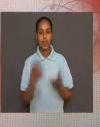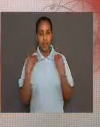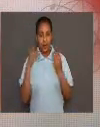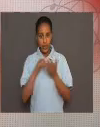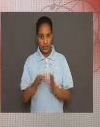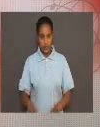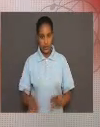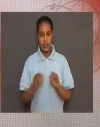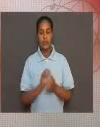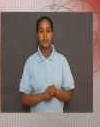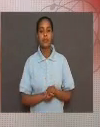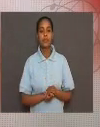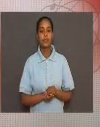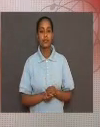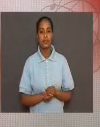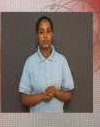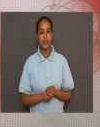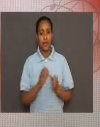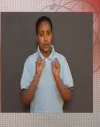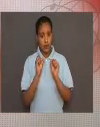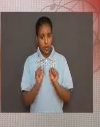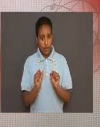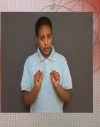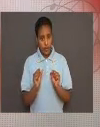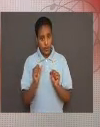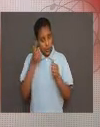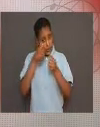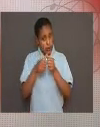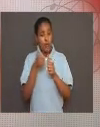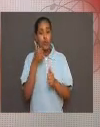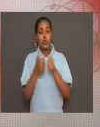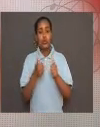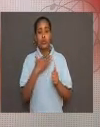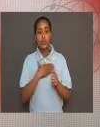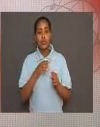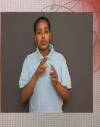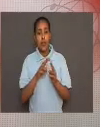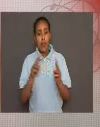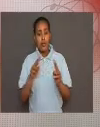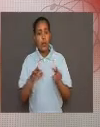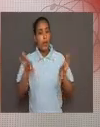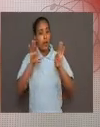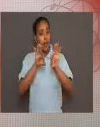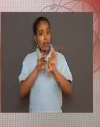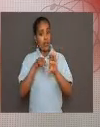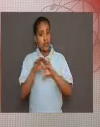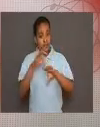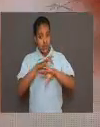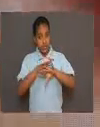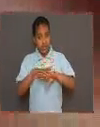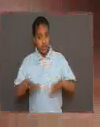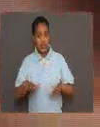Hello again, students. Were you able to remember which elements are the most abundant in the Earth's